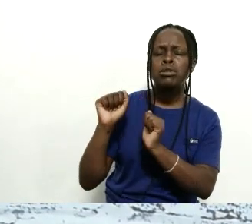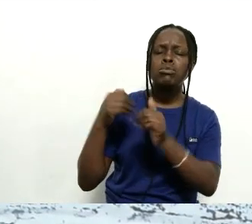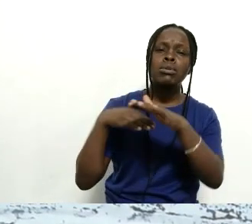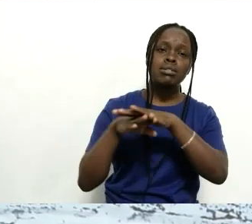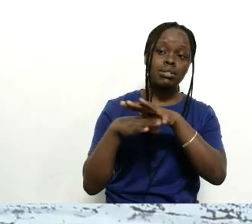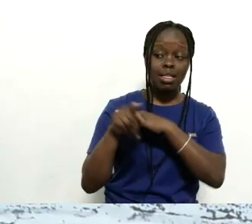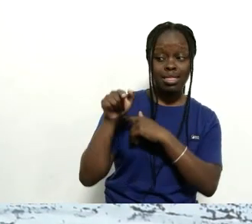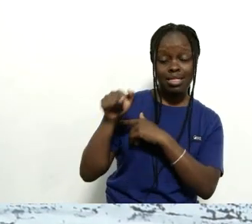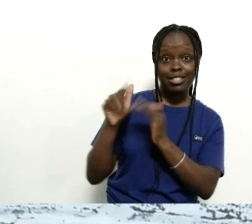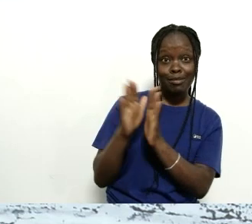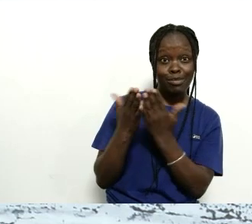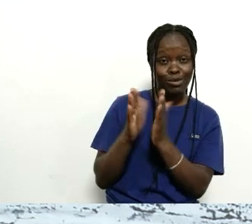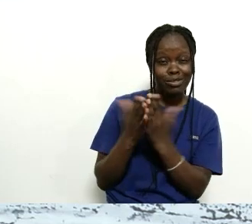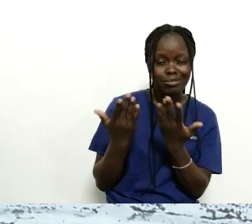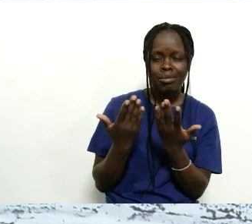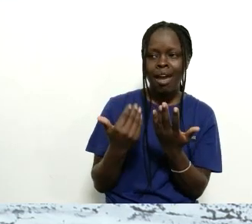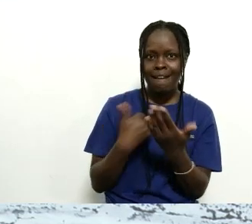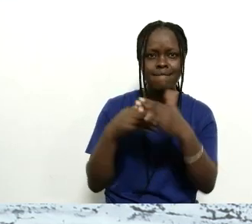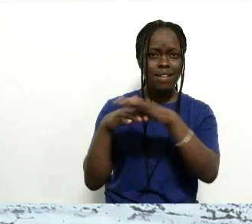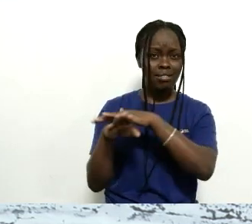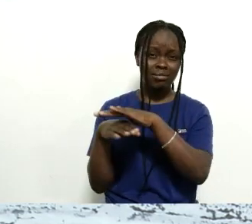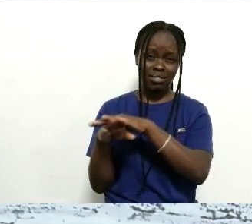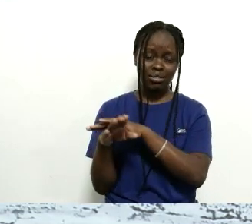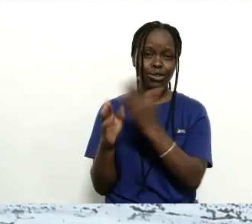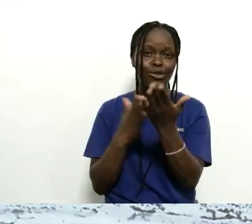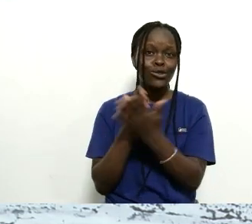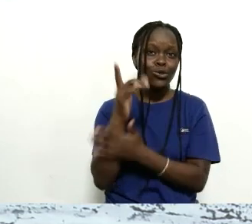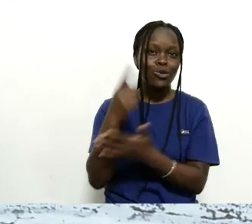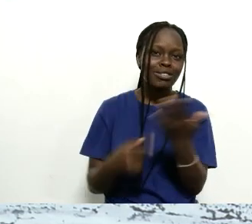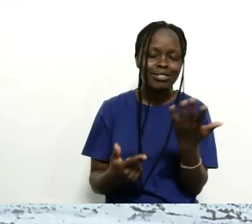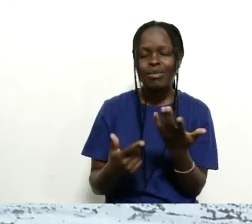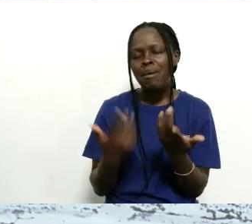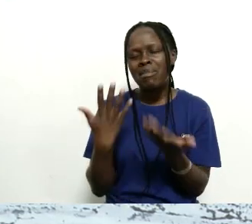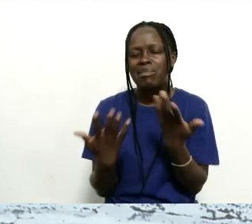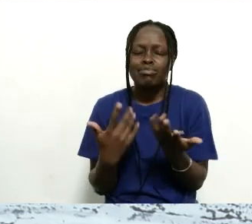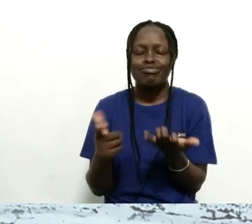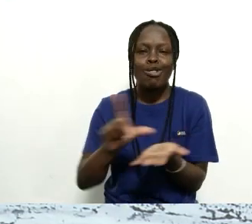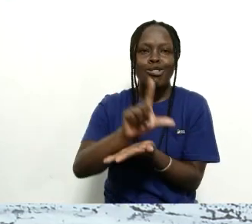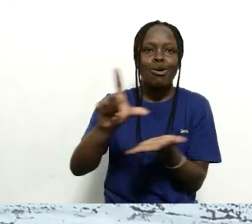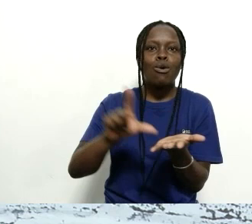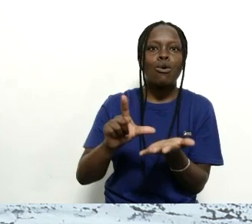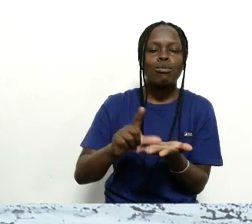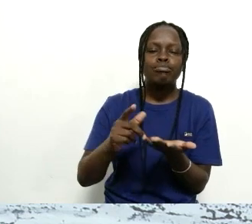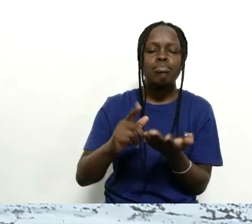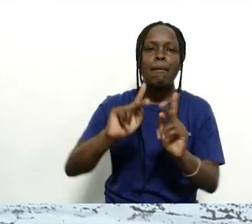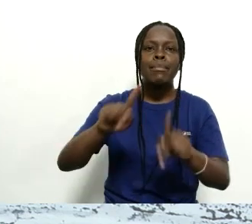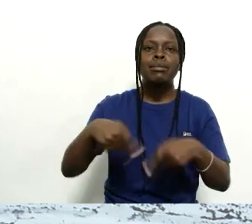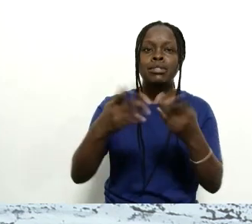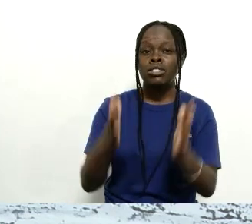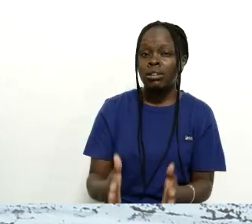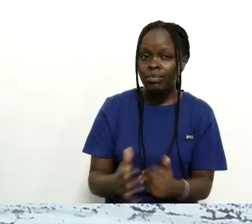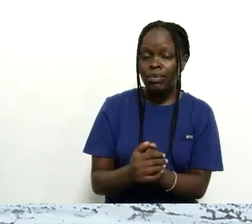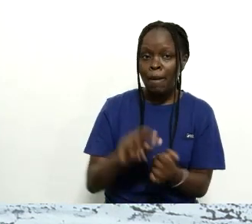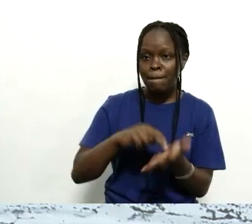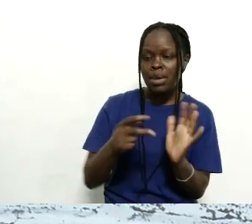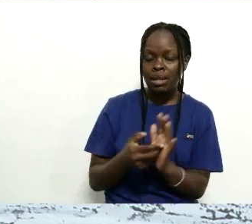relevant content. And these books are, you know, accessed through local publishers, right? And so